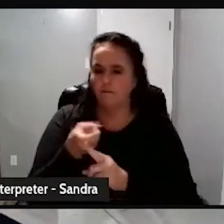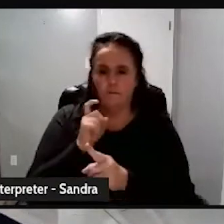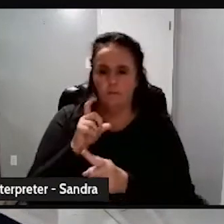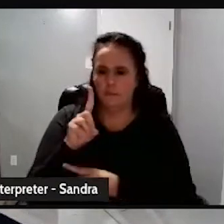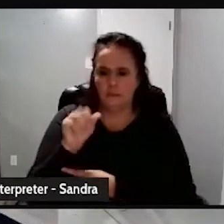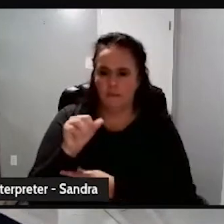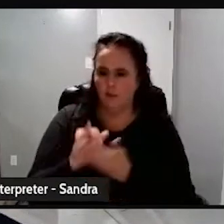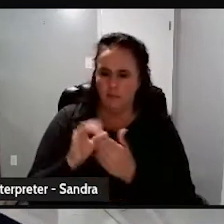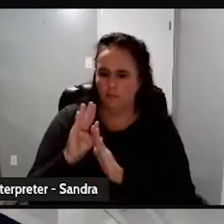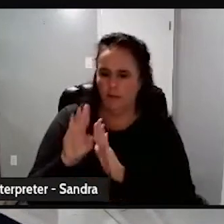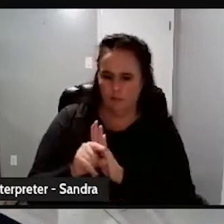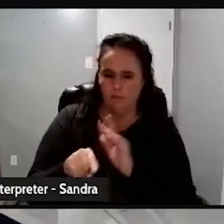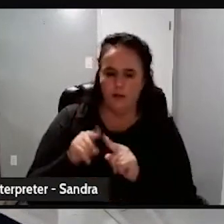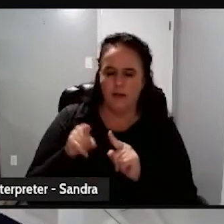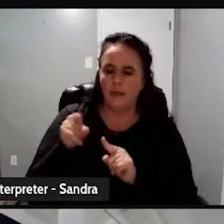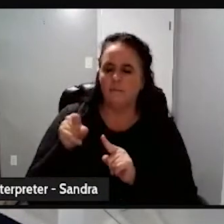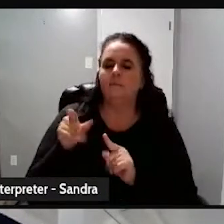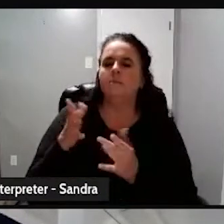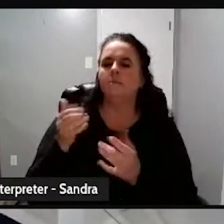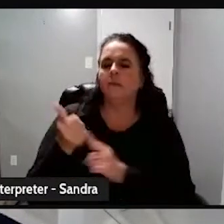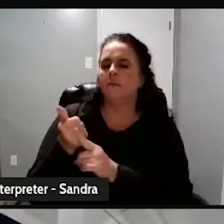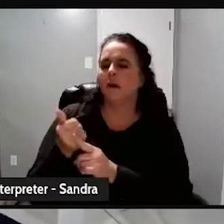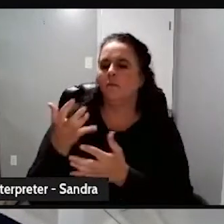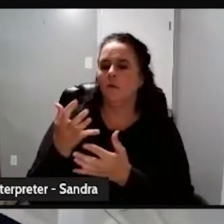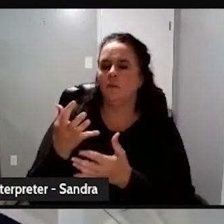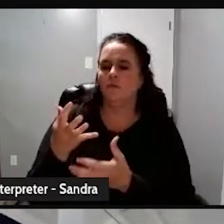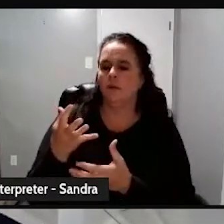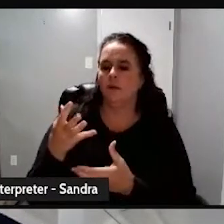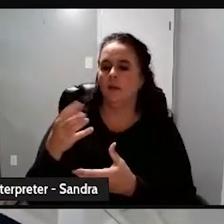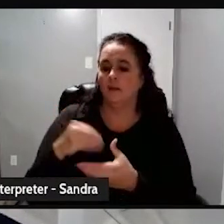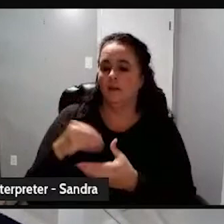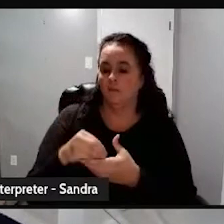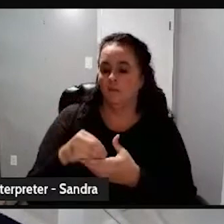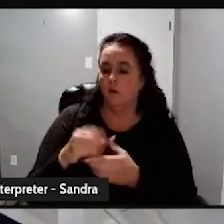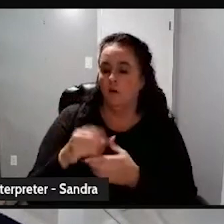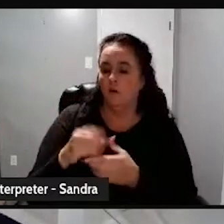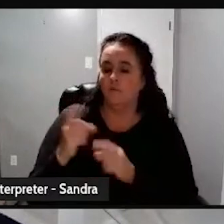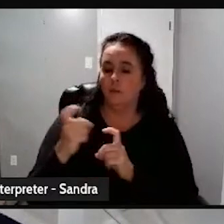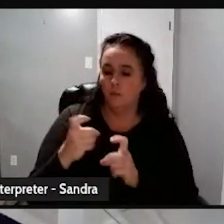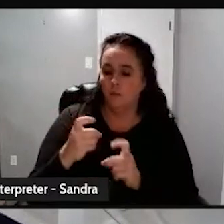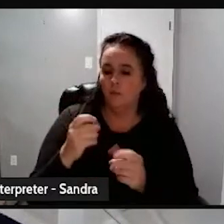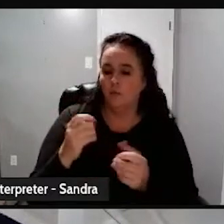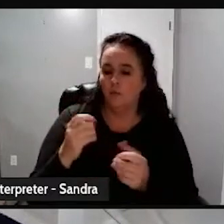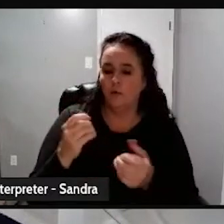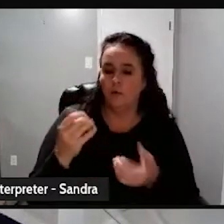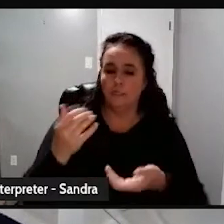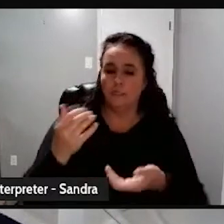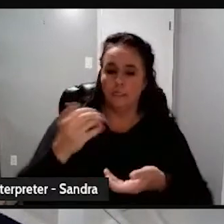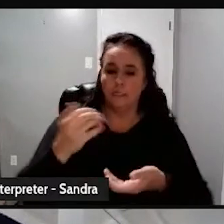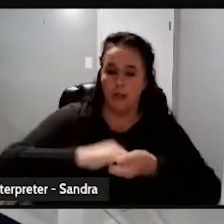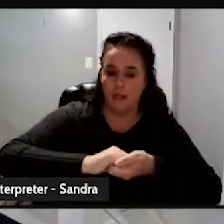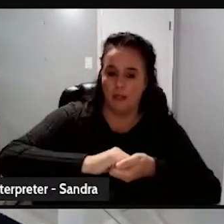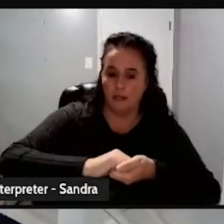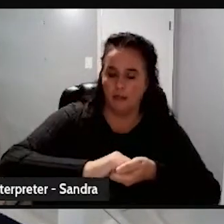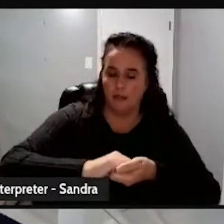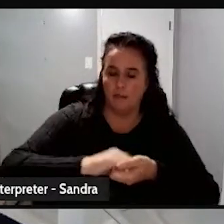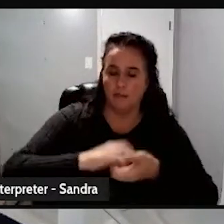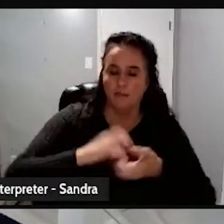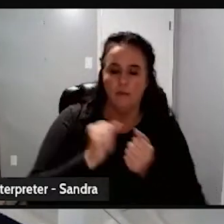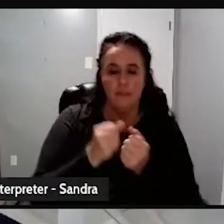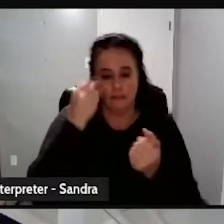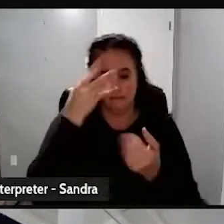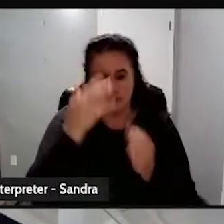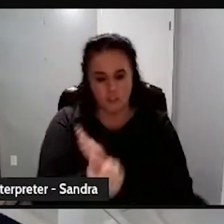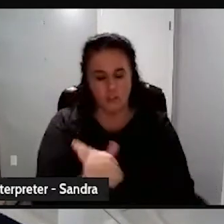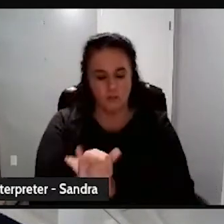wants to be a contributor as an ally with a lot of information and skills. And he said, it